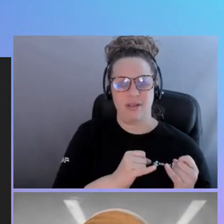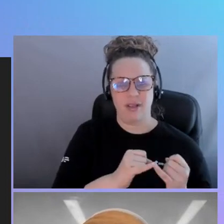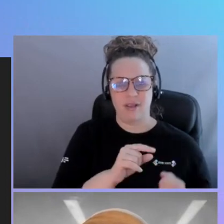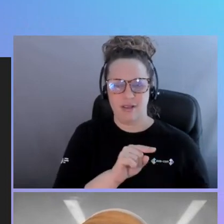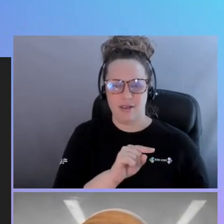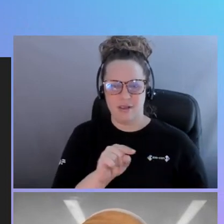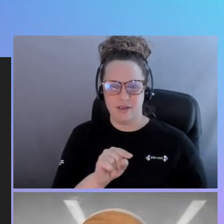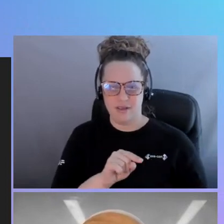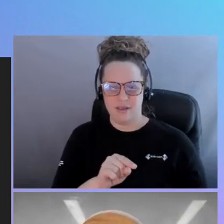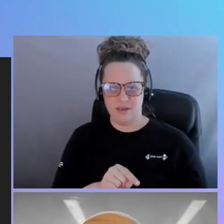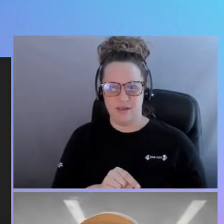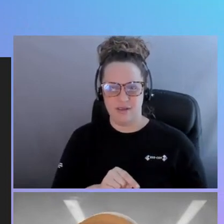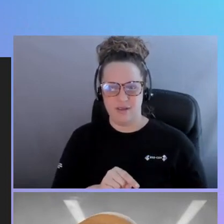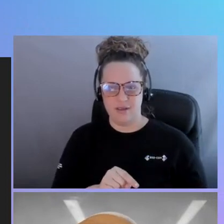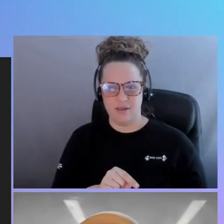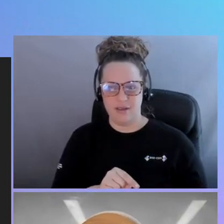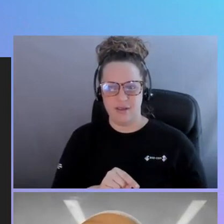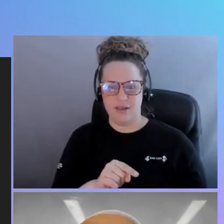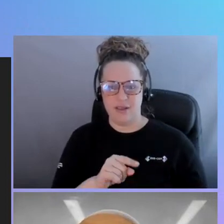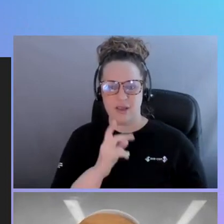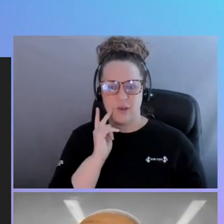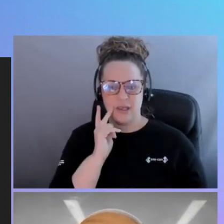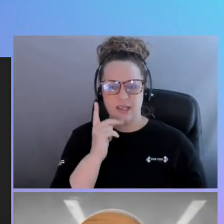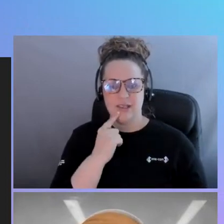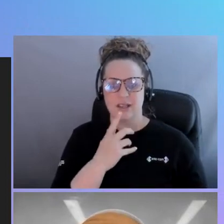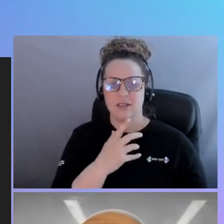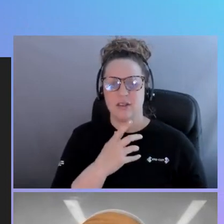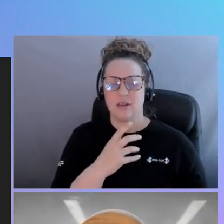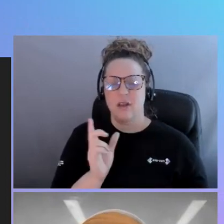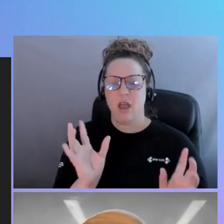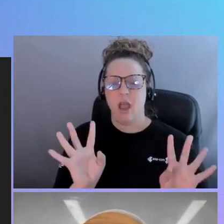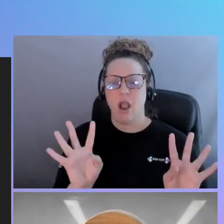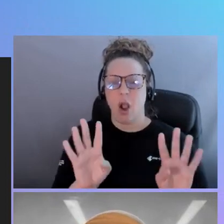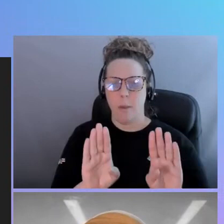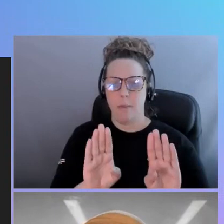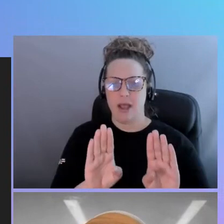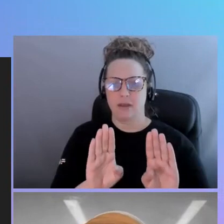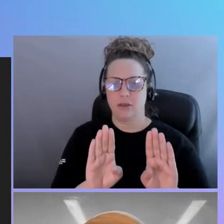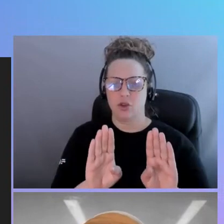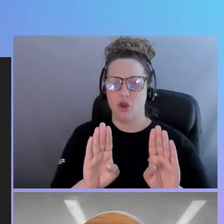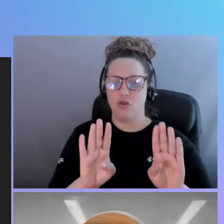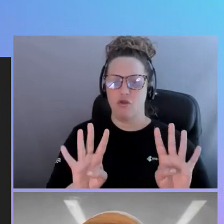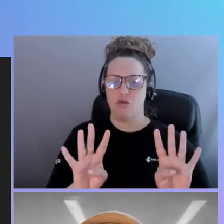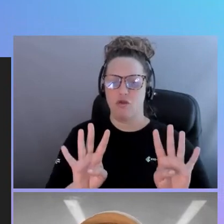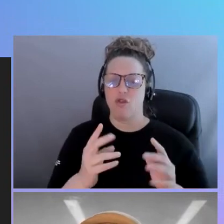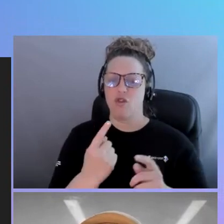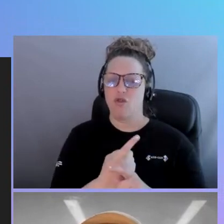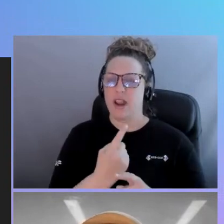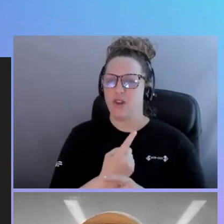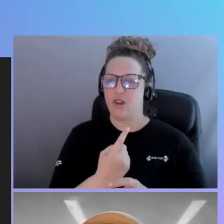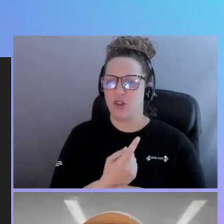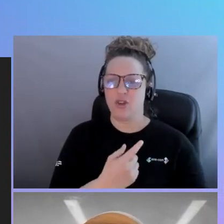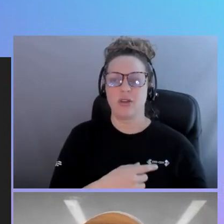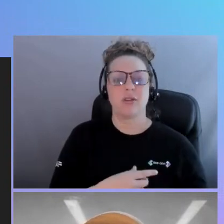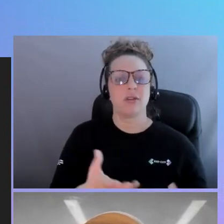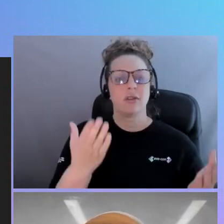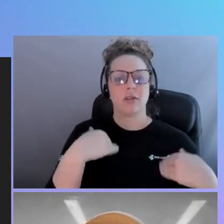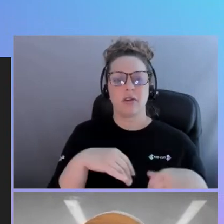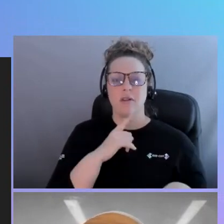is compact or regular, and you can do the same with dynamic type